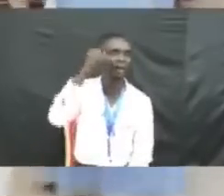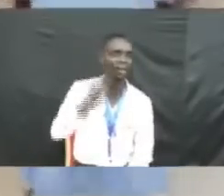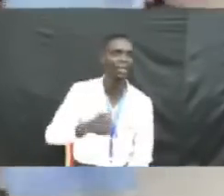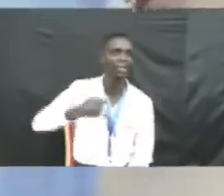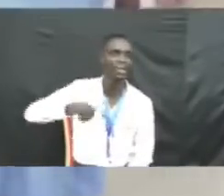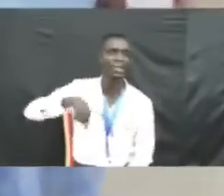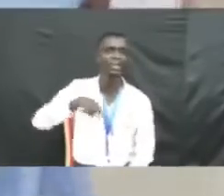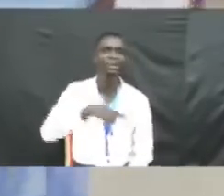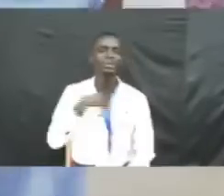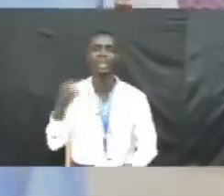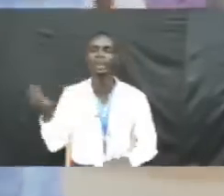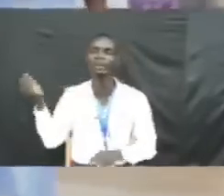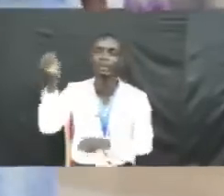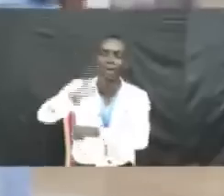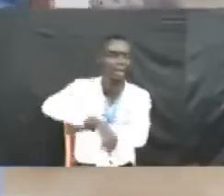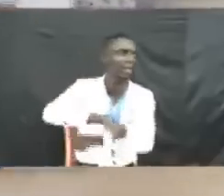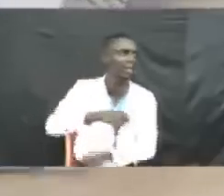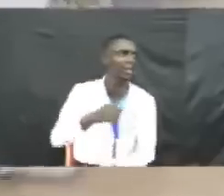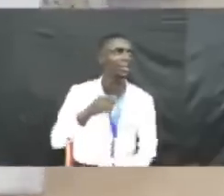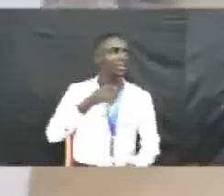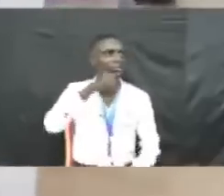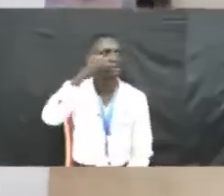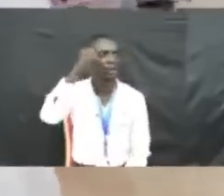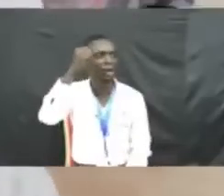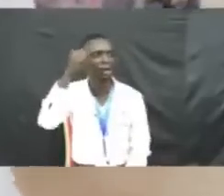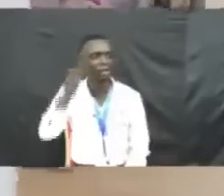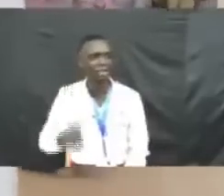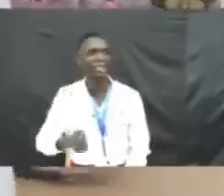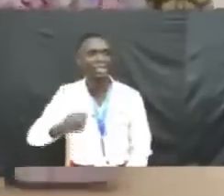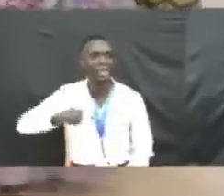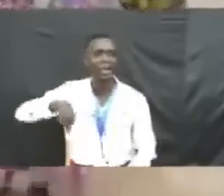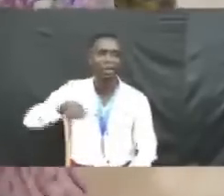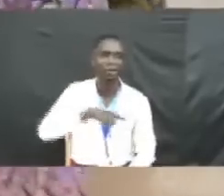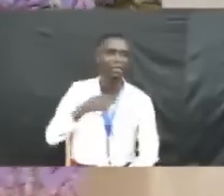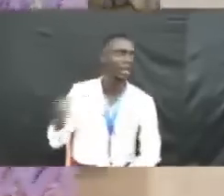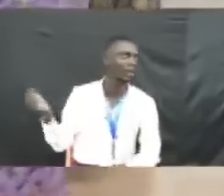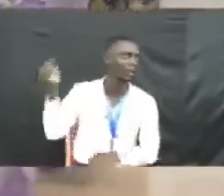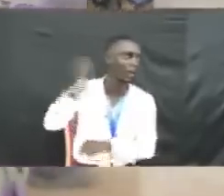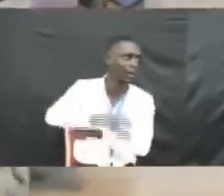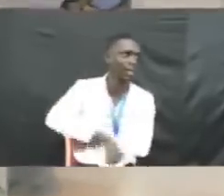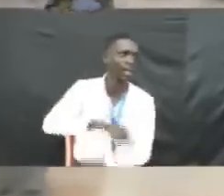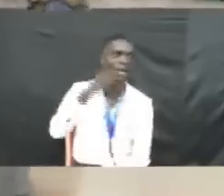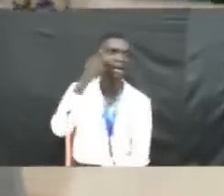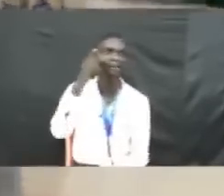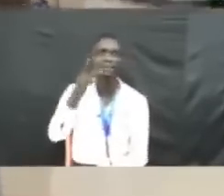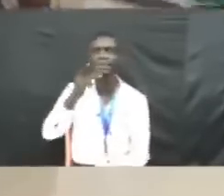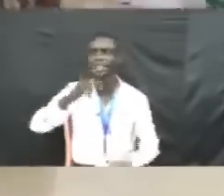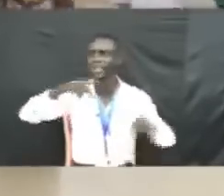surely we shall surely praise God.